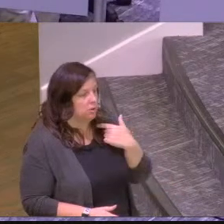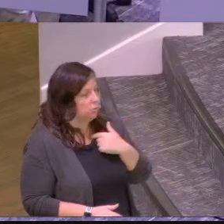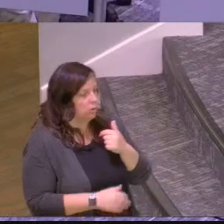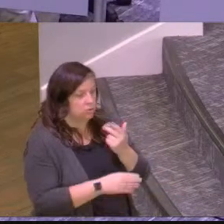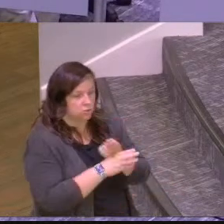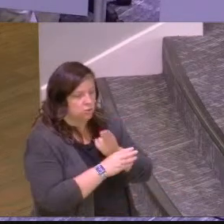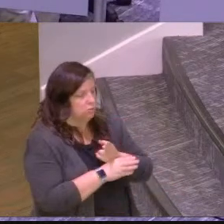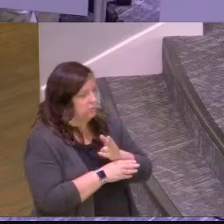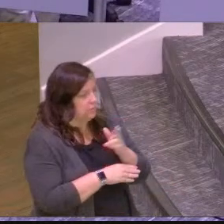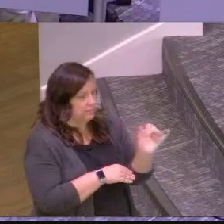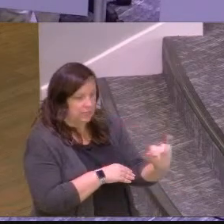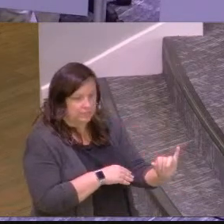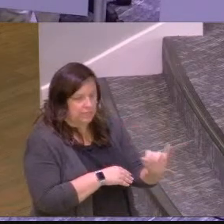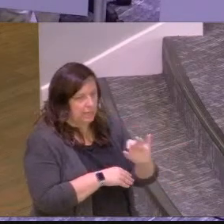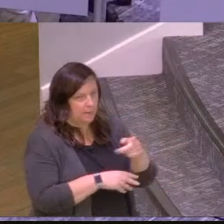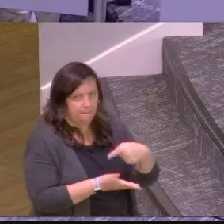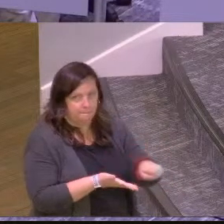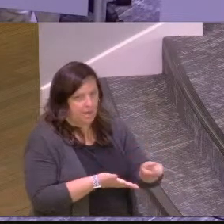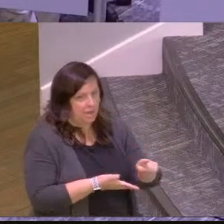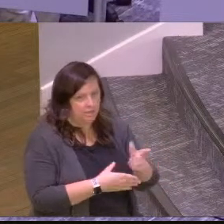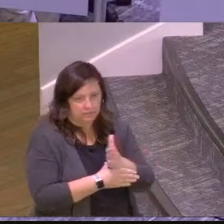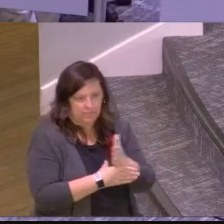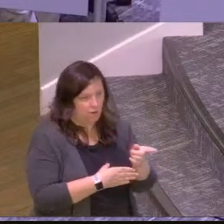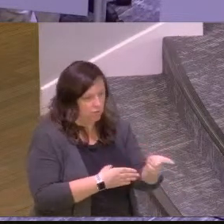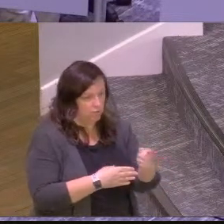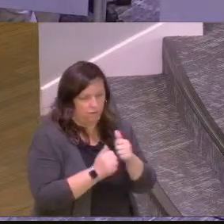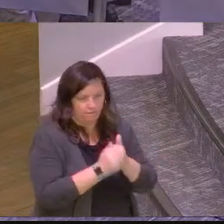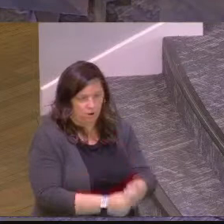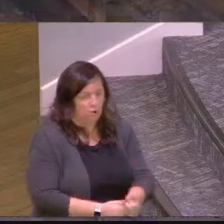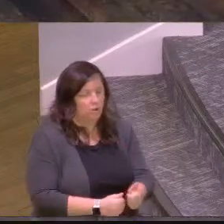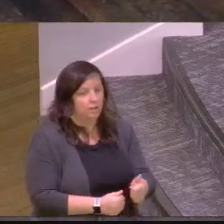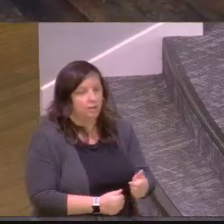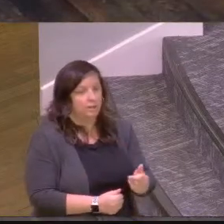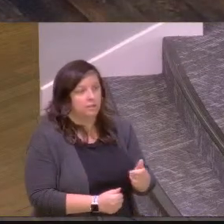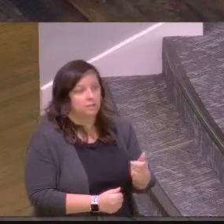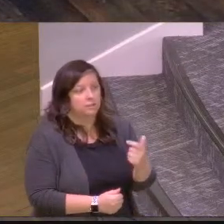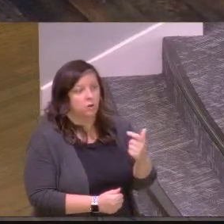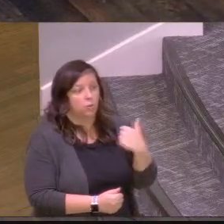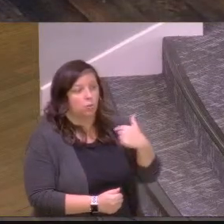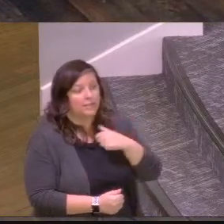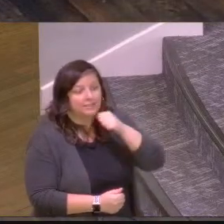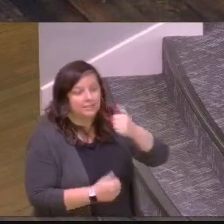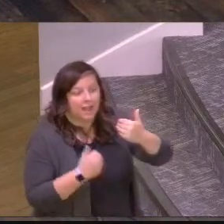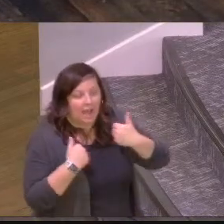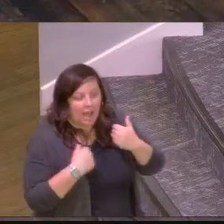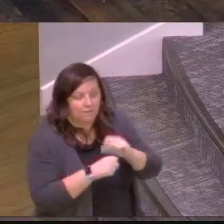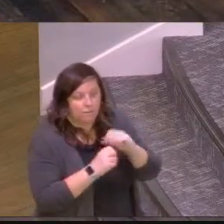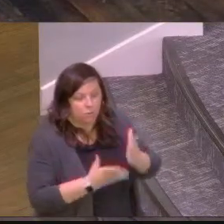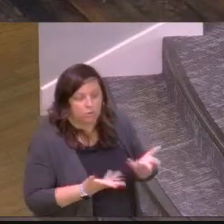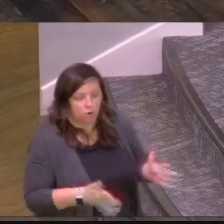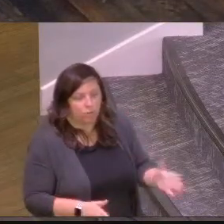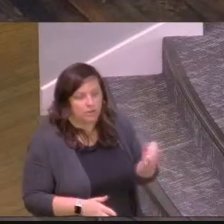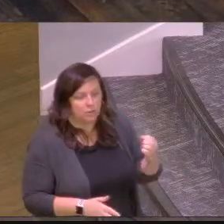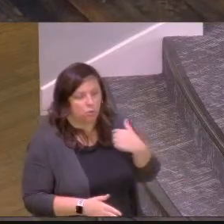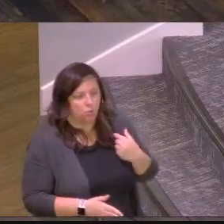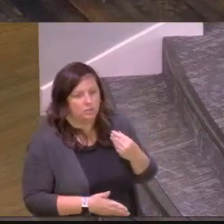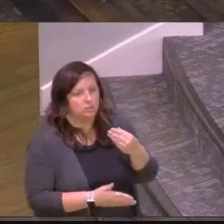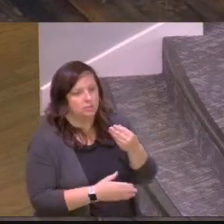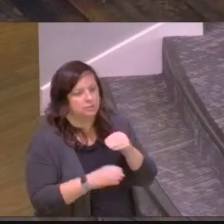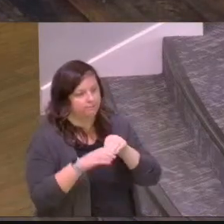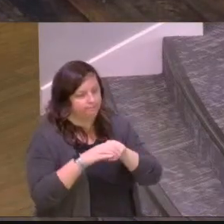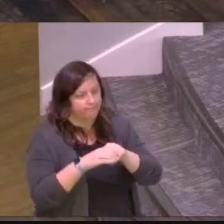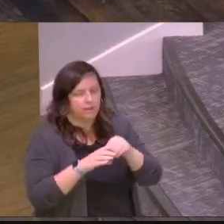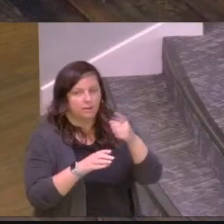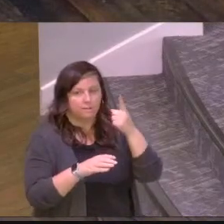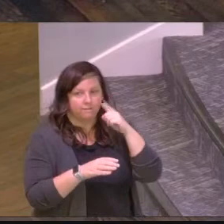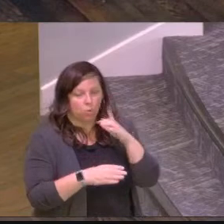already on. And since we don't have these employees, what we did is just budget a mid-grade. So, you know, if we've got steps 1 through 22, we would